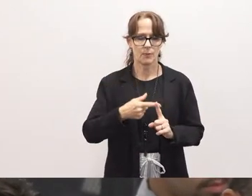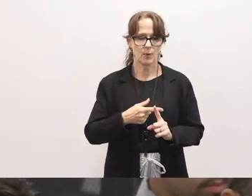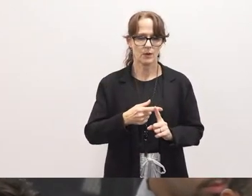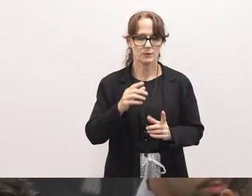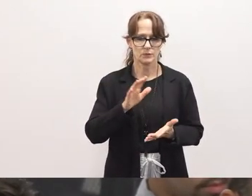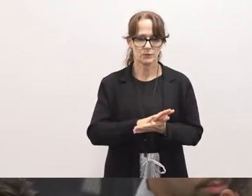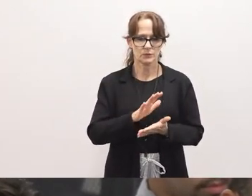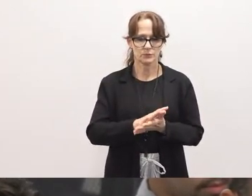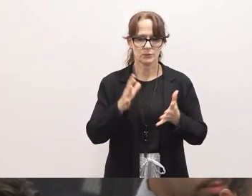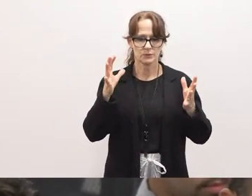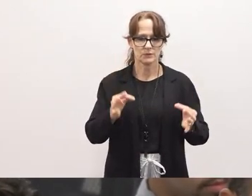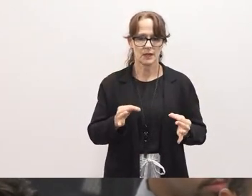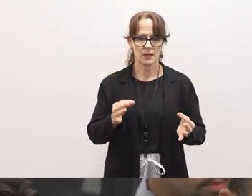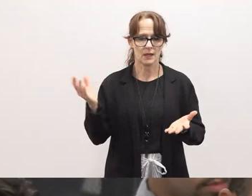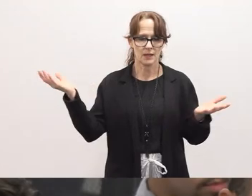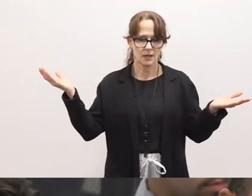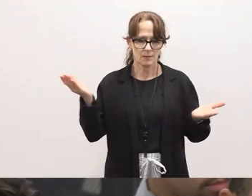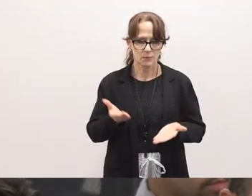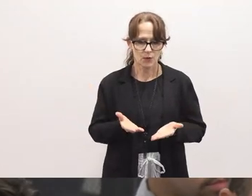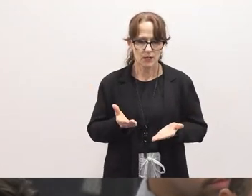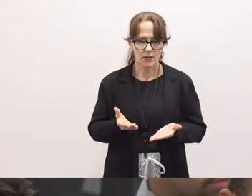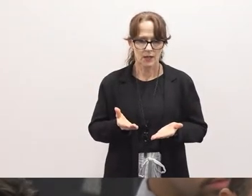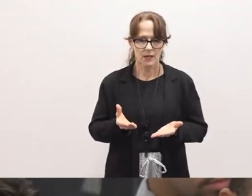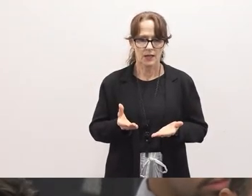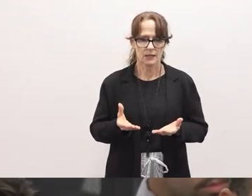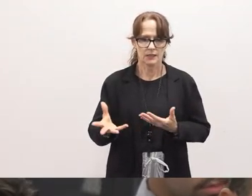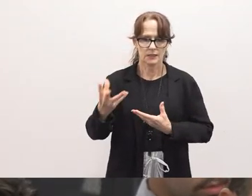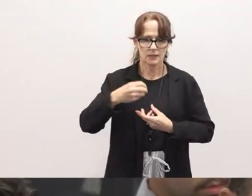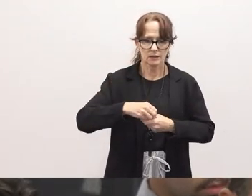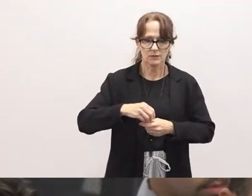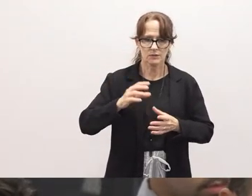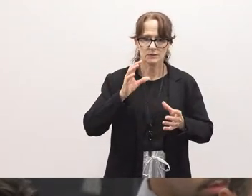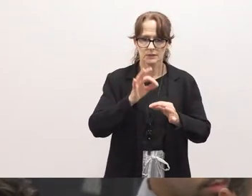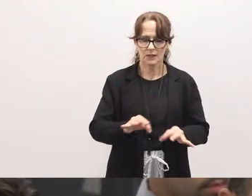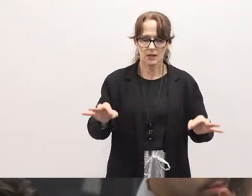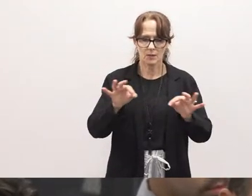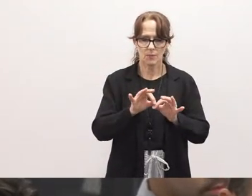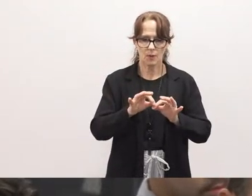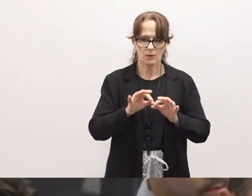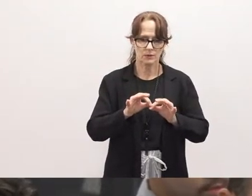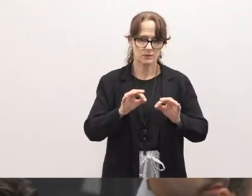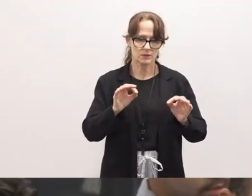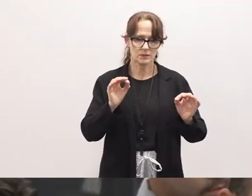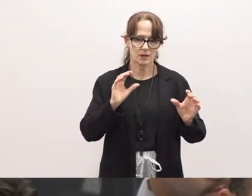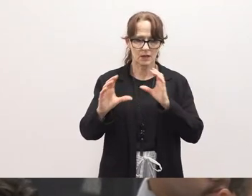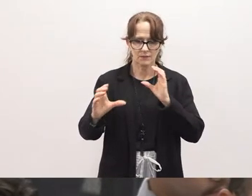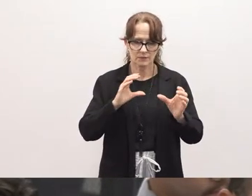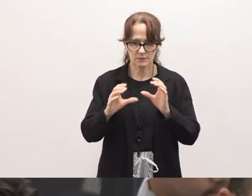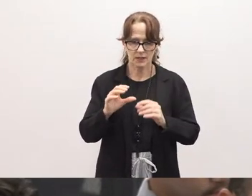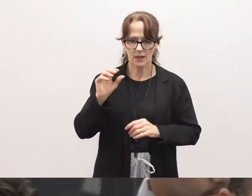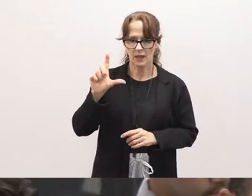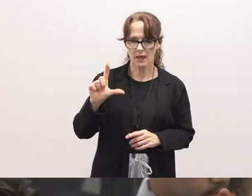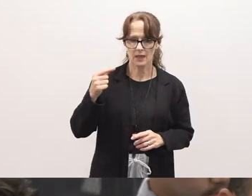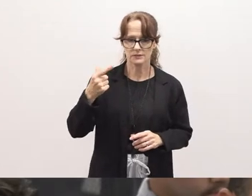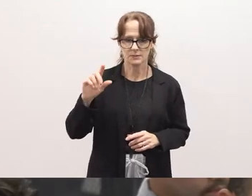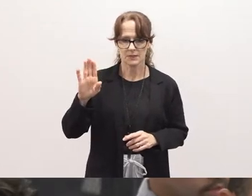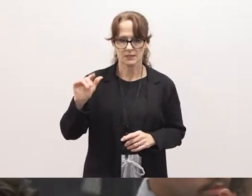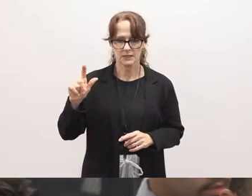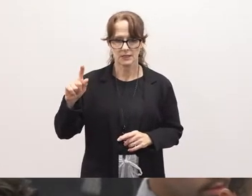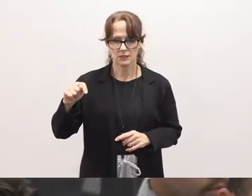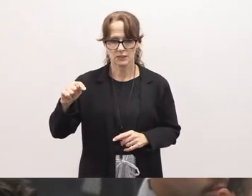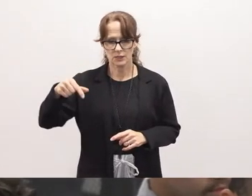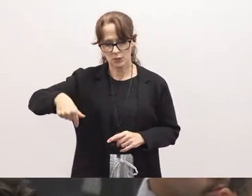at what point would the school decide to bring you into this important conversation? LGBTQ students have a much higher chance of getting